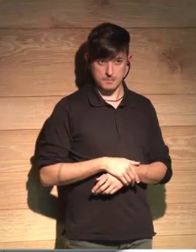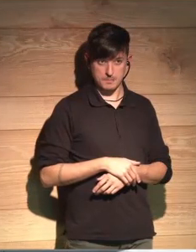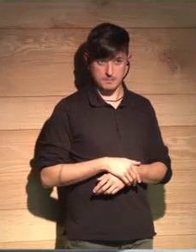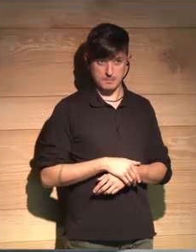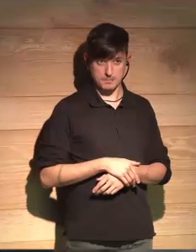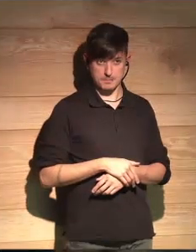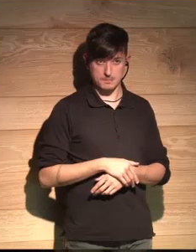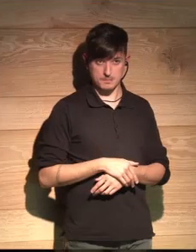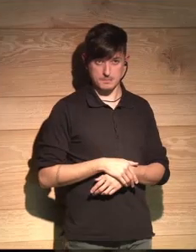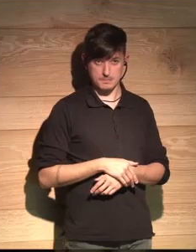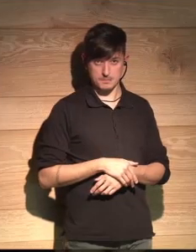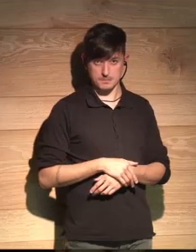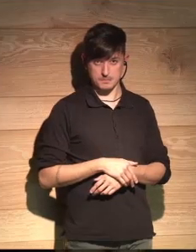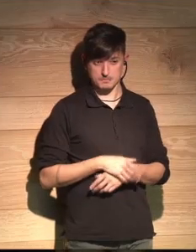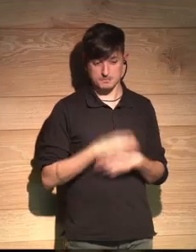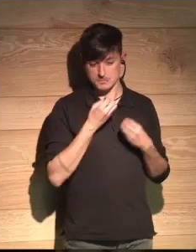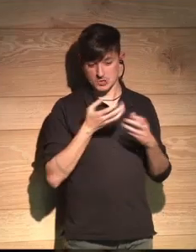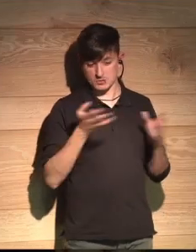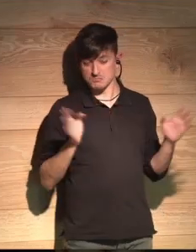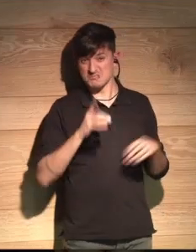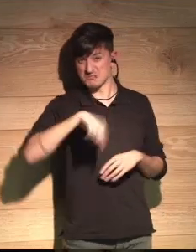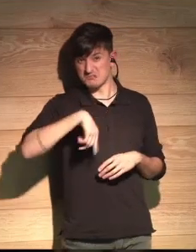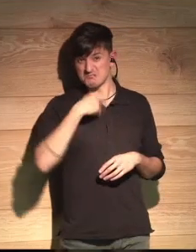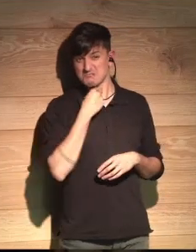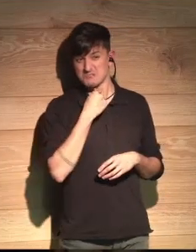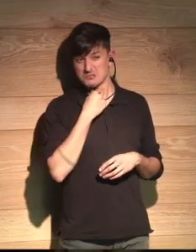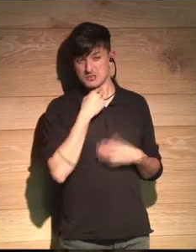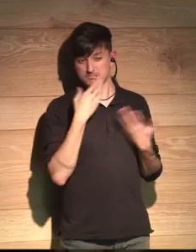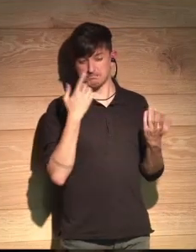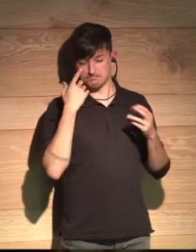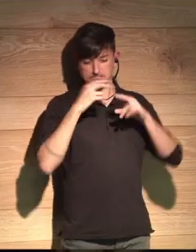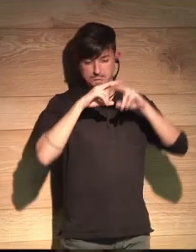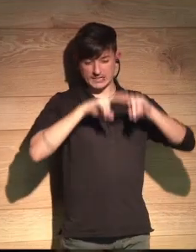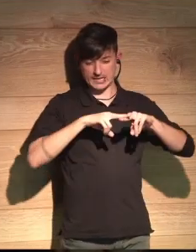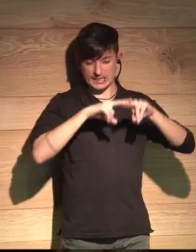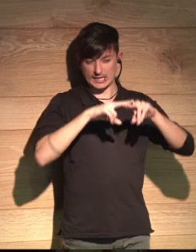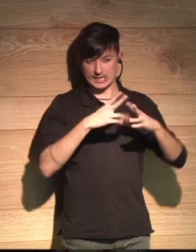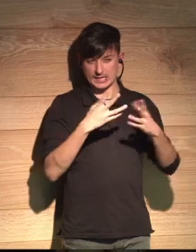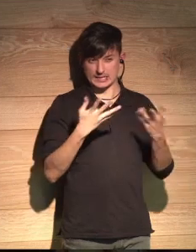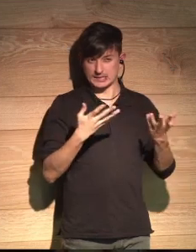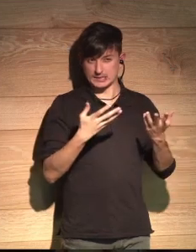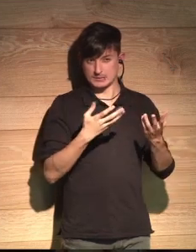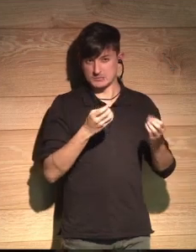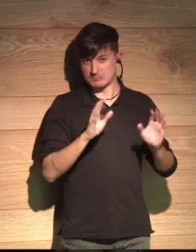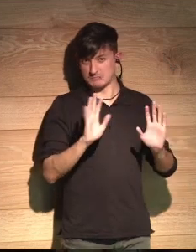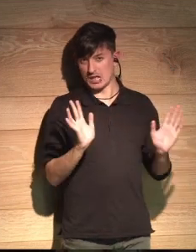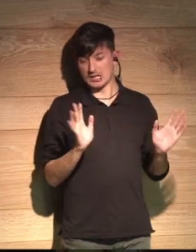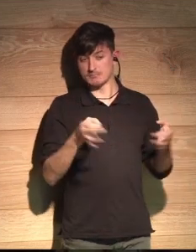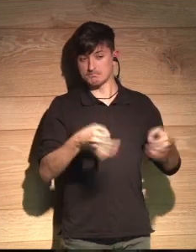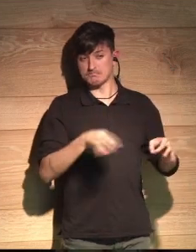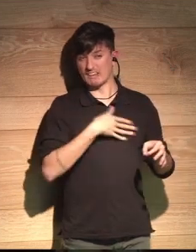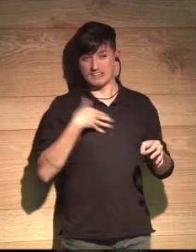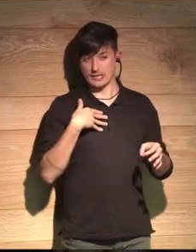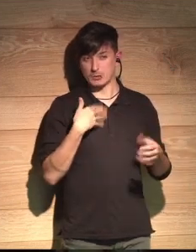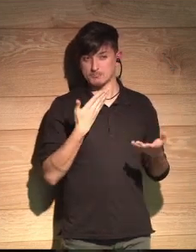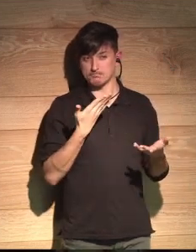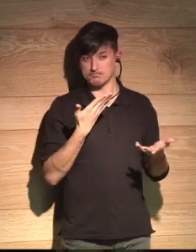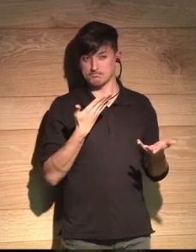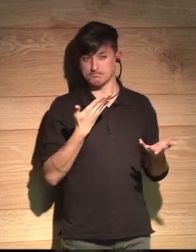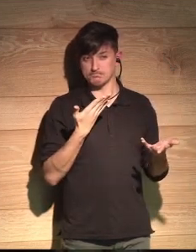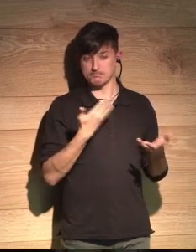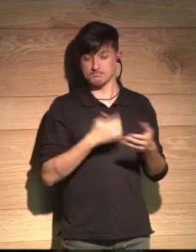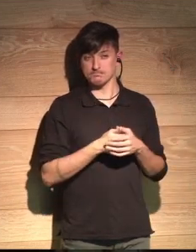And as we like also to look at all these kind of the guts of the city, I would say, to finish, I want to share with you also how we like to look at waste. If